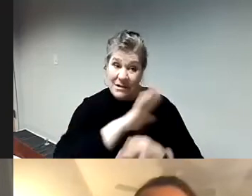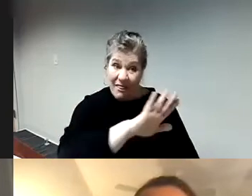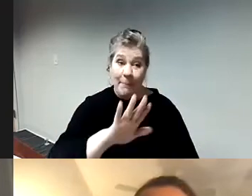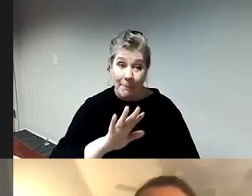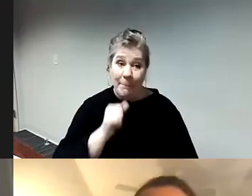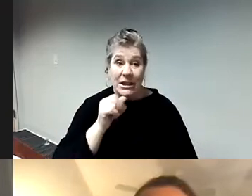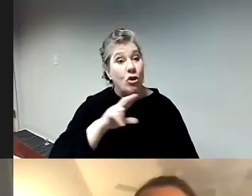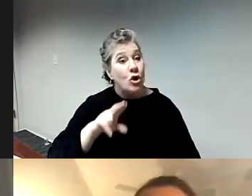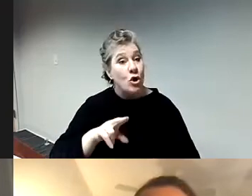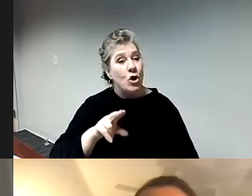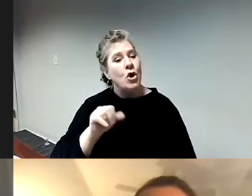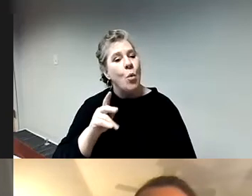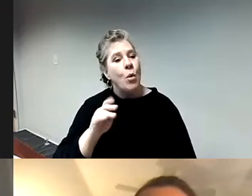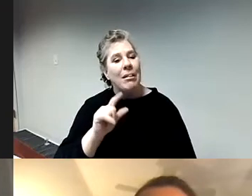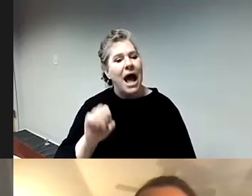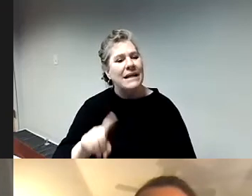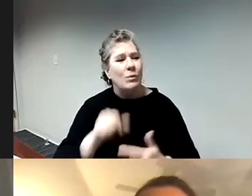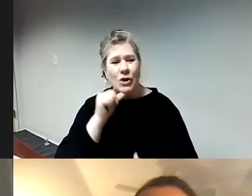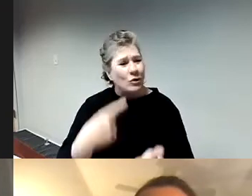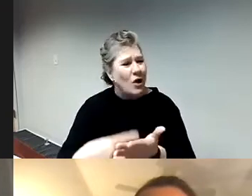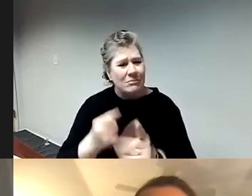because they're normalized and we just don't talk about them.